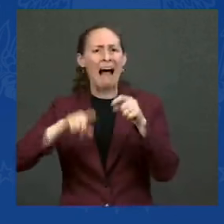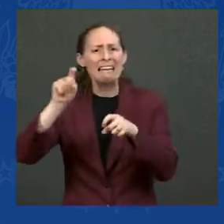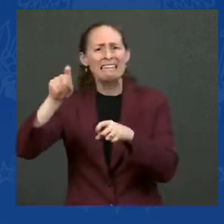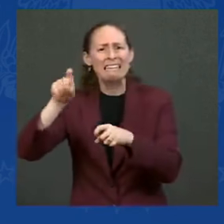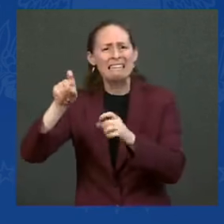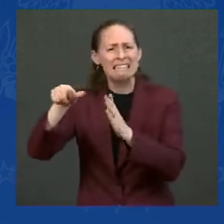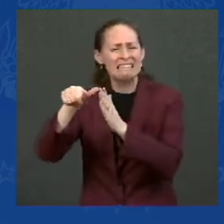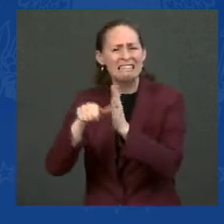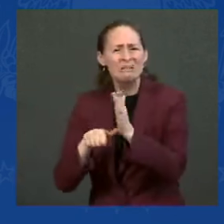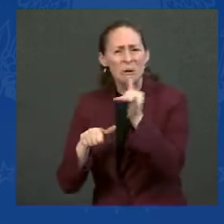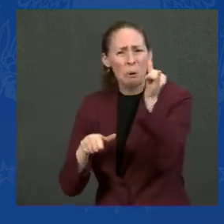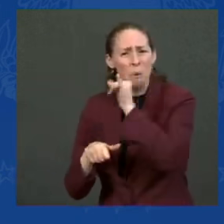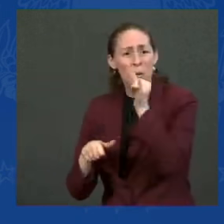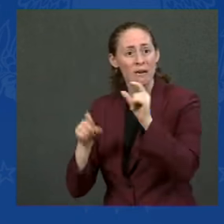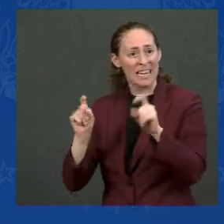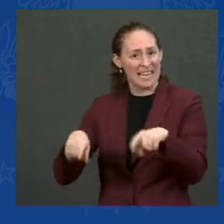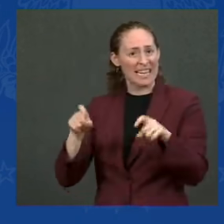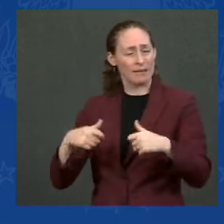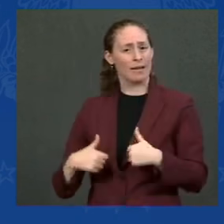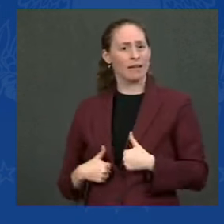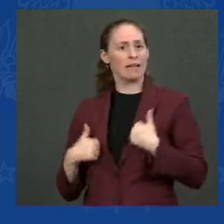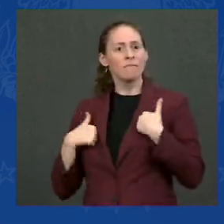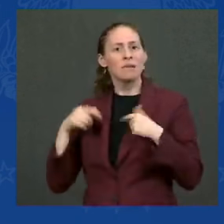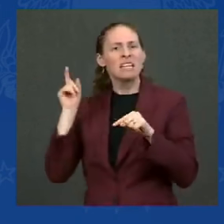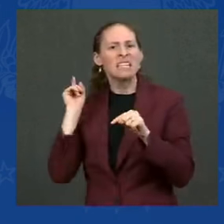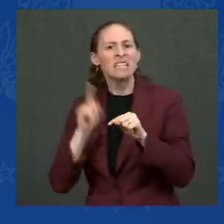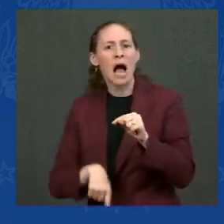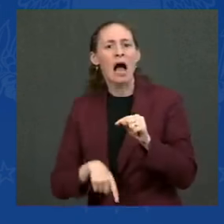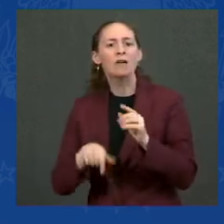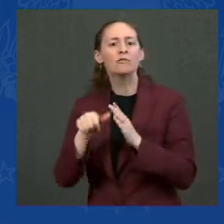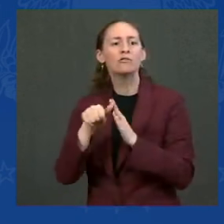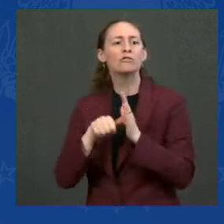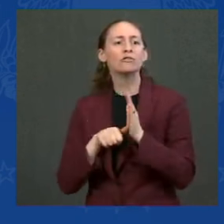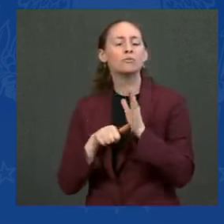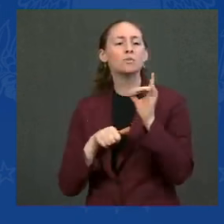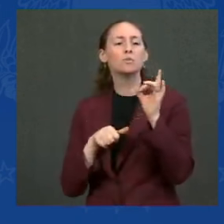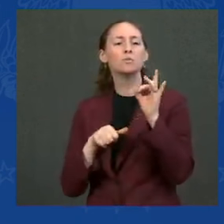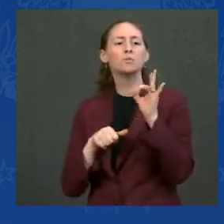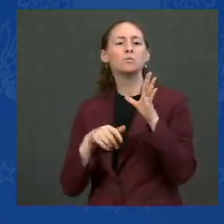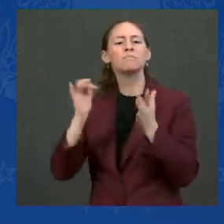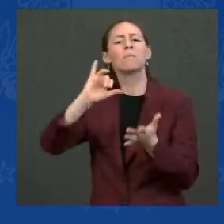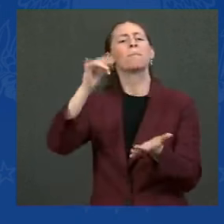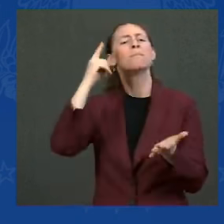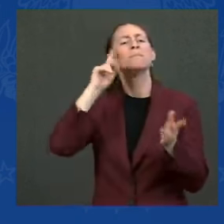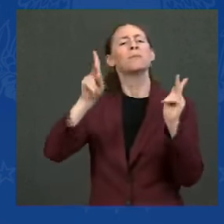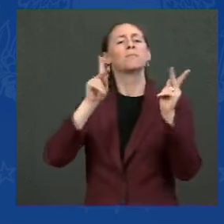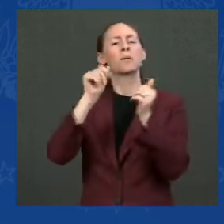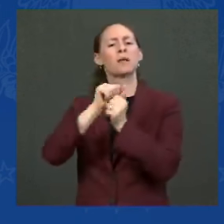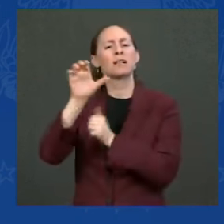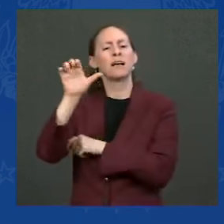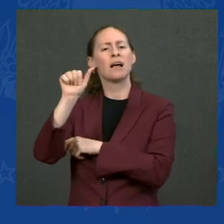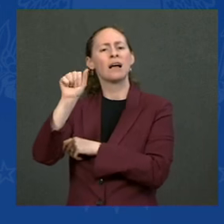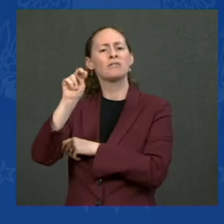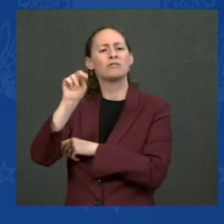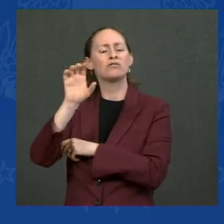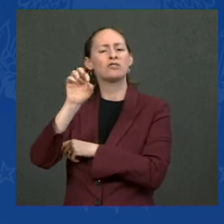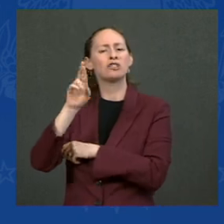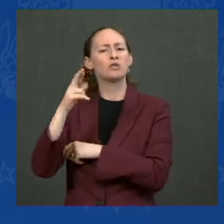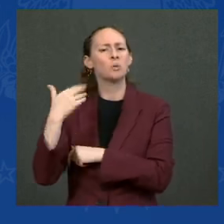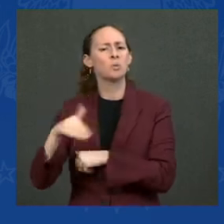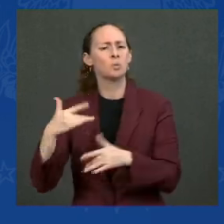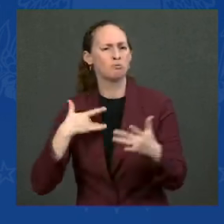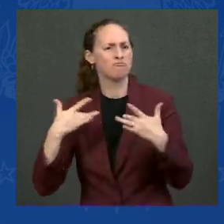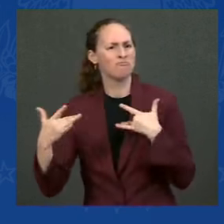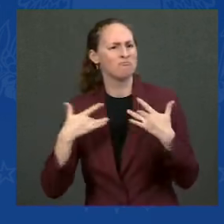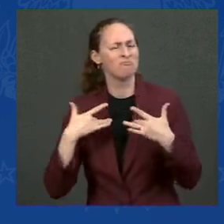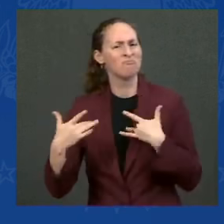that's necessary, particularly for a lot of cancer patients. So look, things are changing, and we